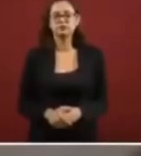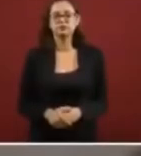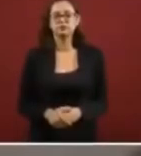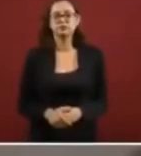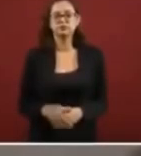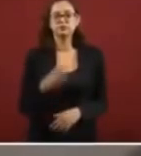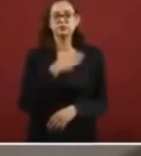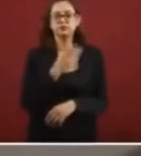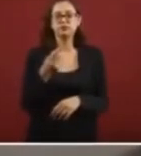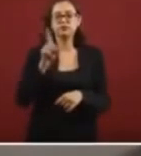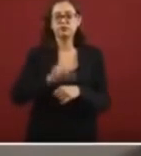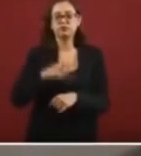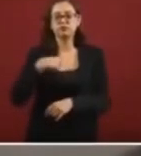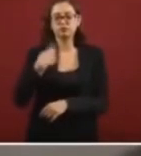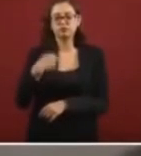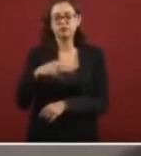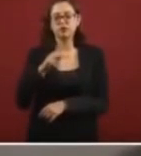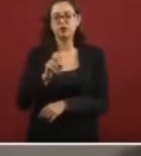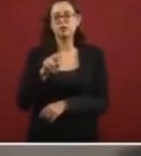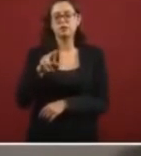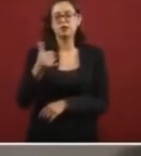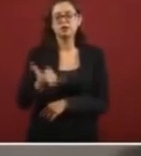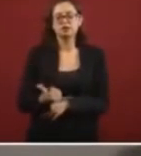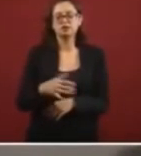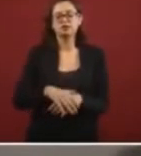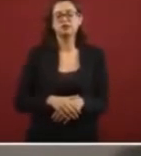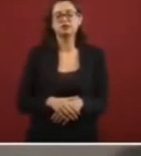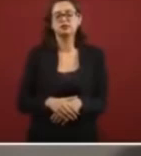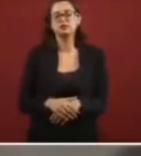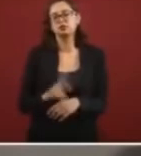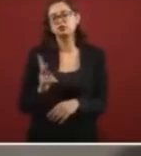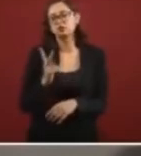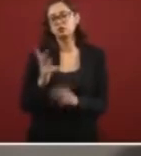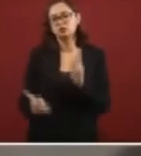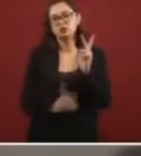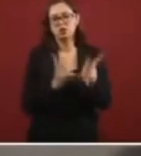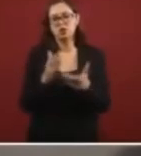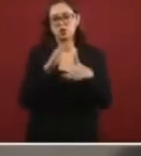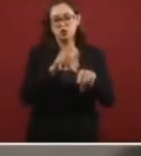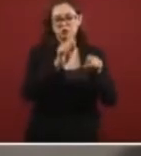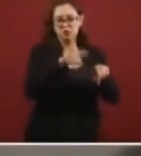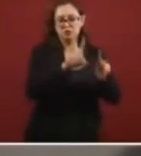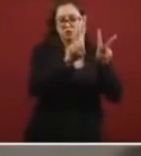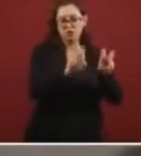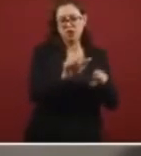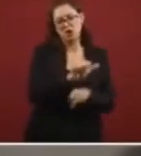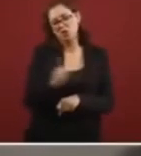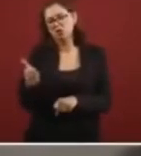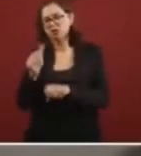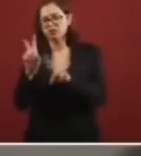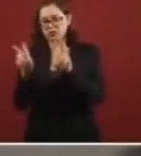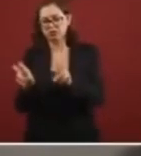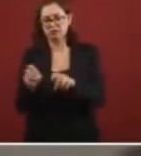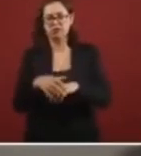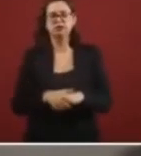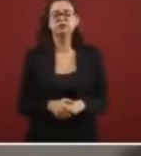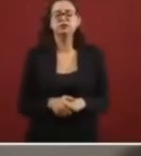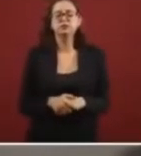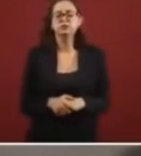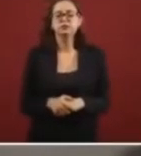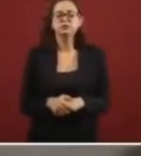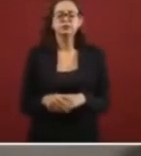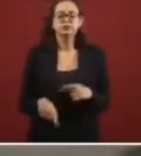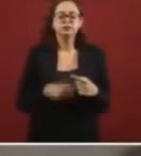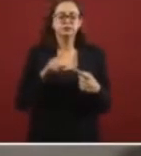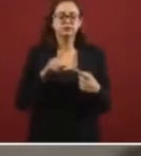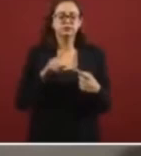Buenos días, soy Penny Leigh Ramírez de Univision. Y tengo dos preguntas, una sobre el tema y otra es sobre otro tema. El gobierno de Estados